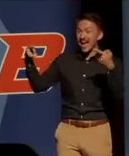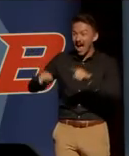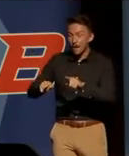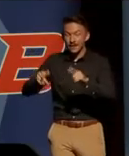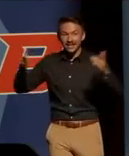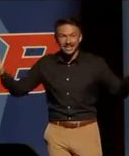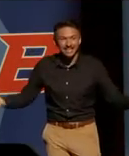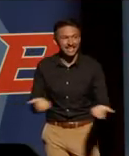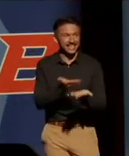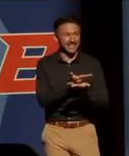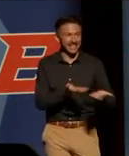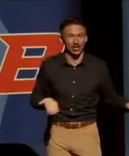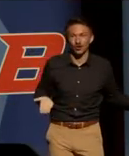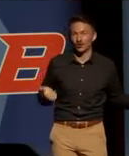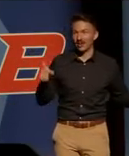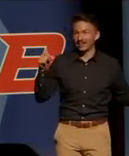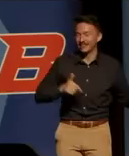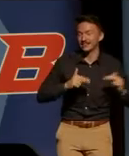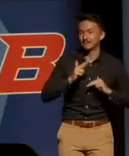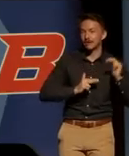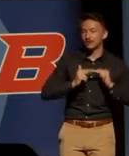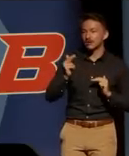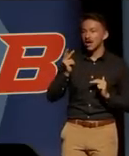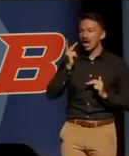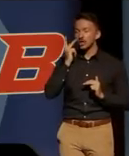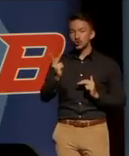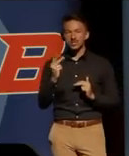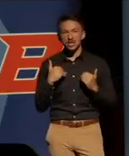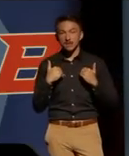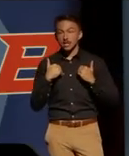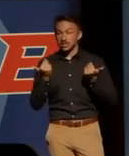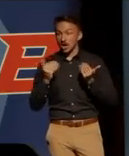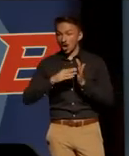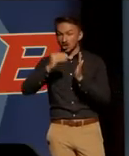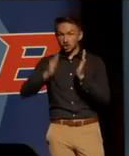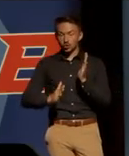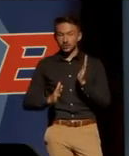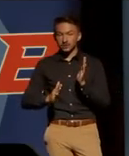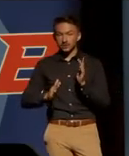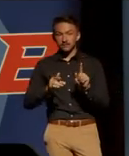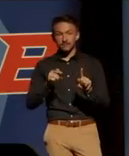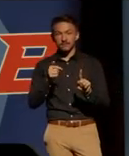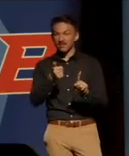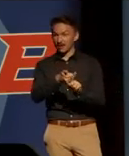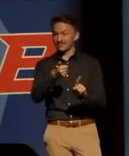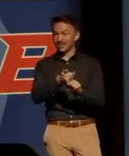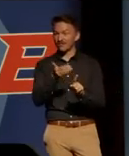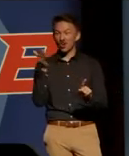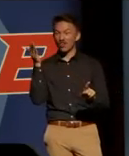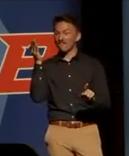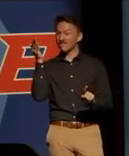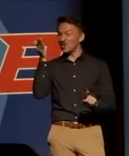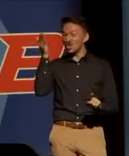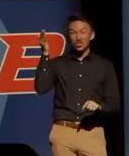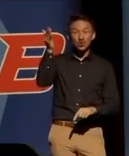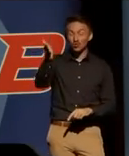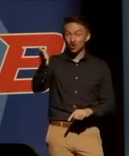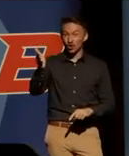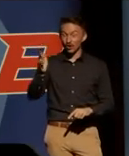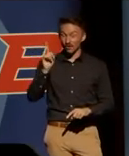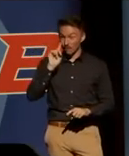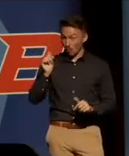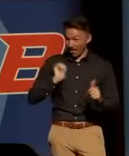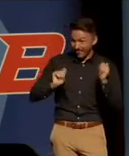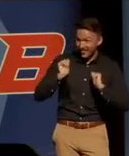to watch these young people who are the future of what's happening in the theater and theater arts come on